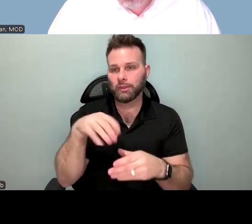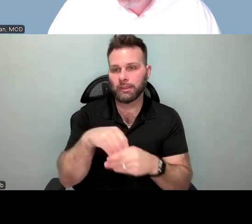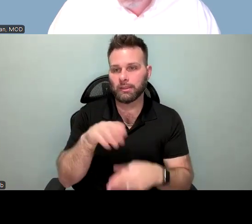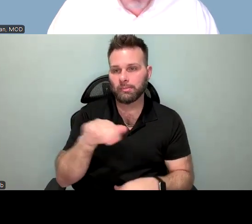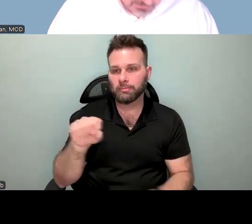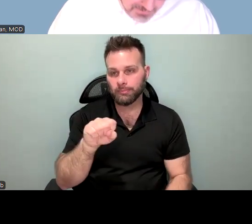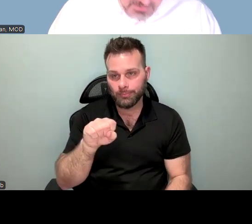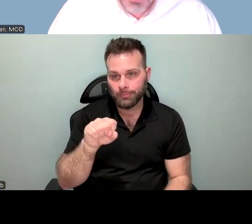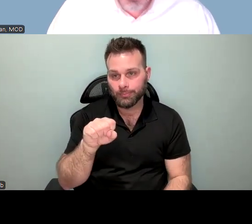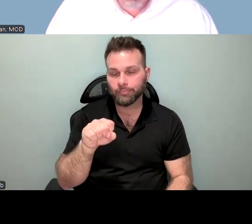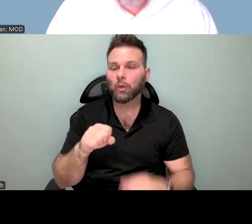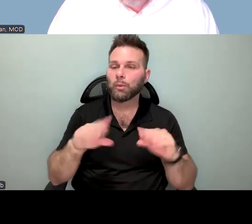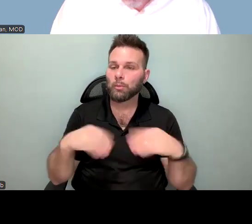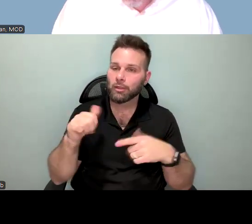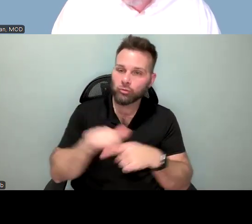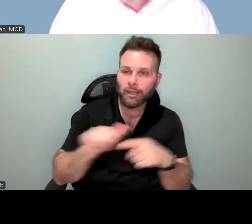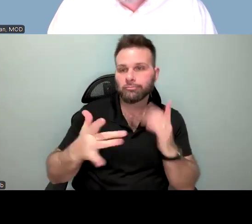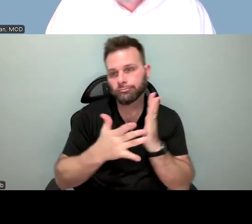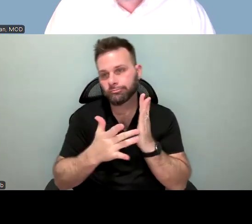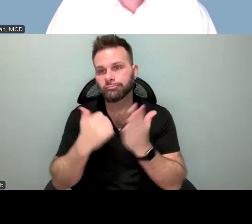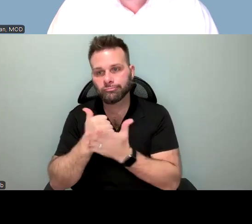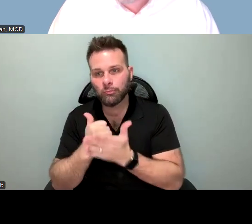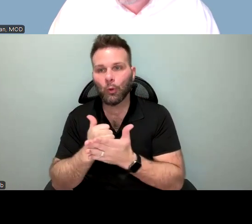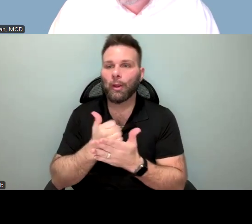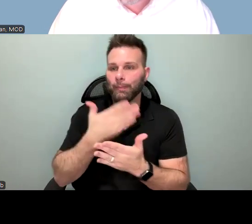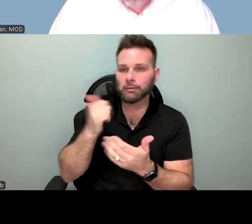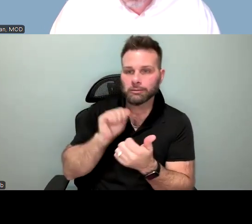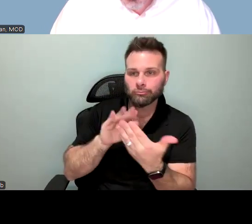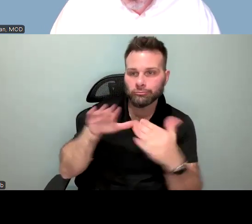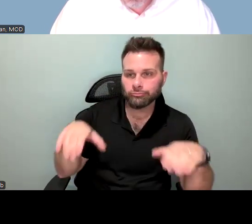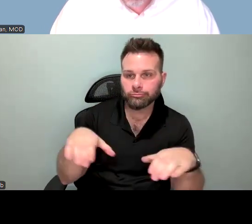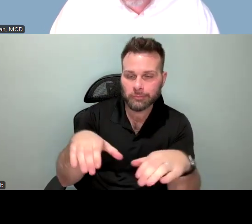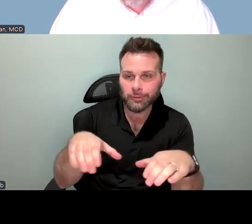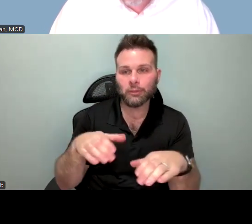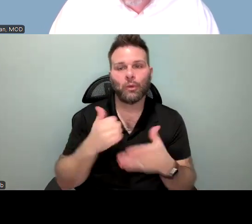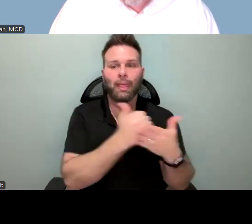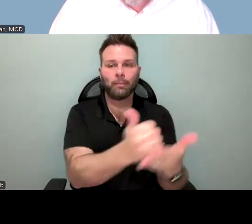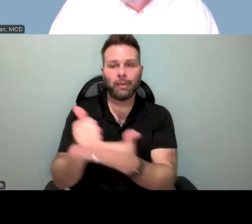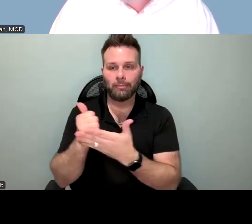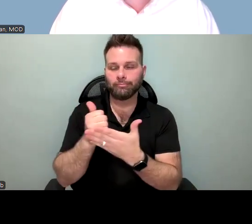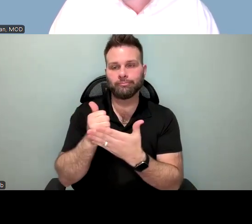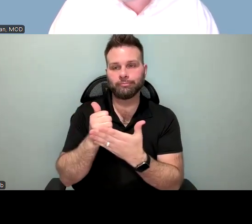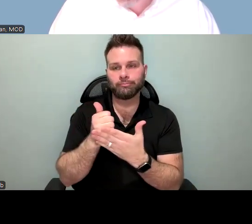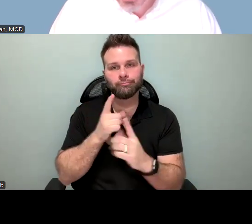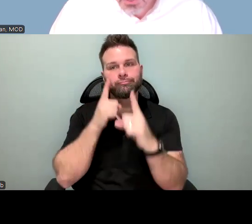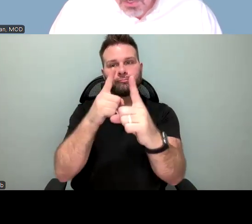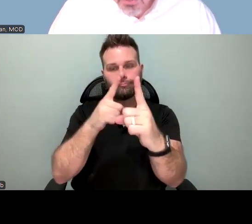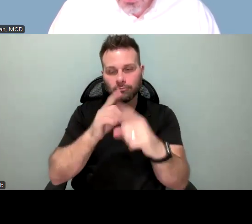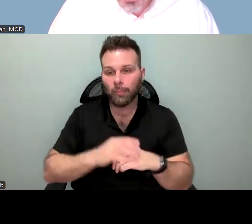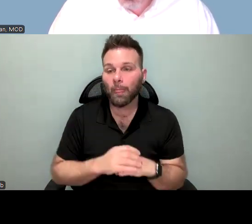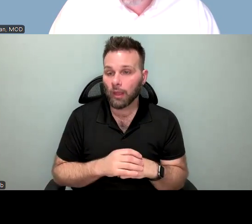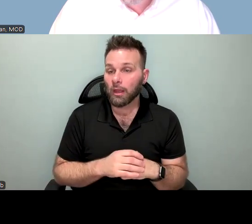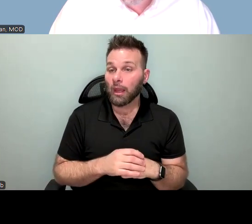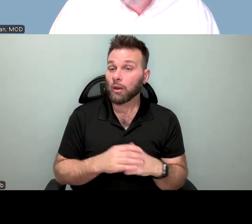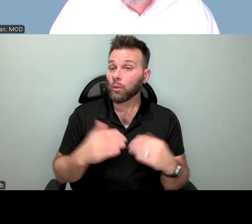training, as I said, technical assistance and best practice guidance to help CODs fulfill their missions. And we also host statewide